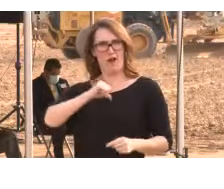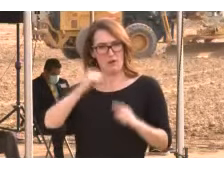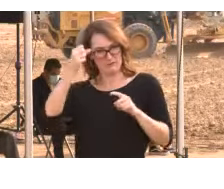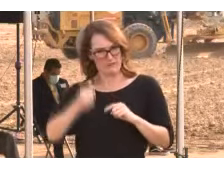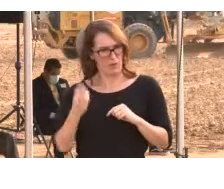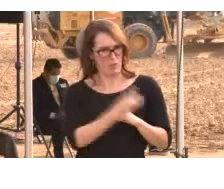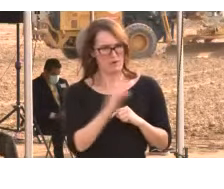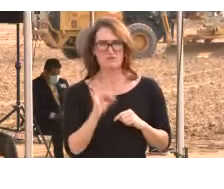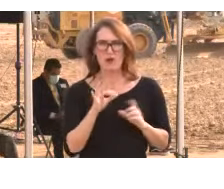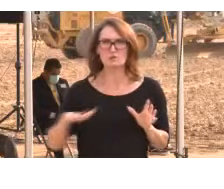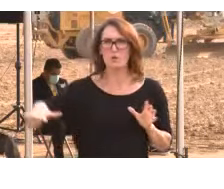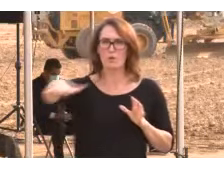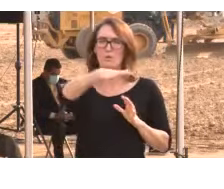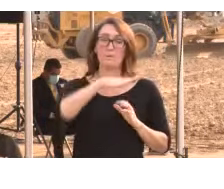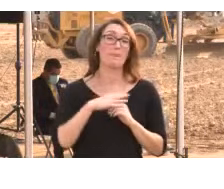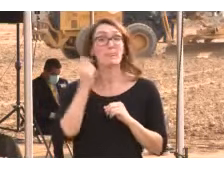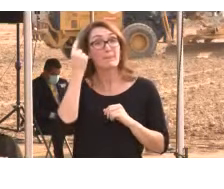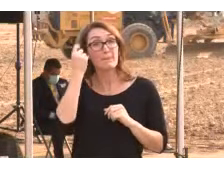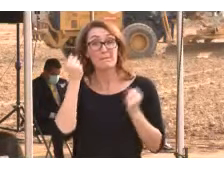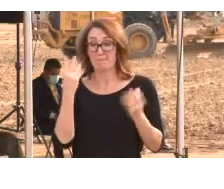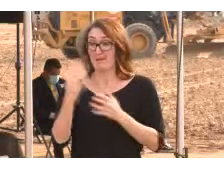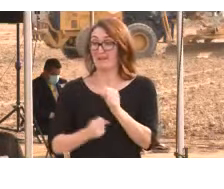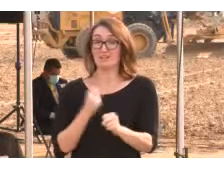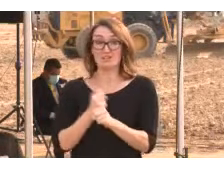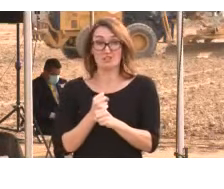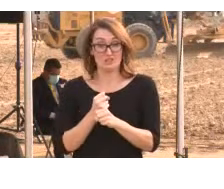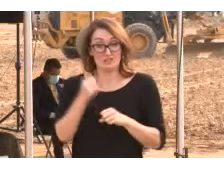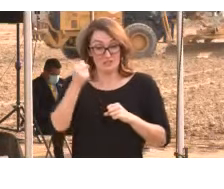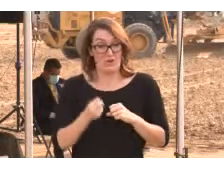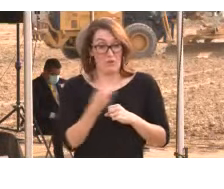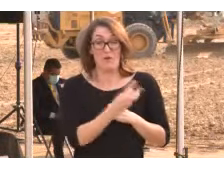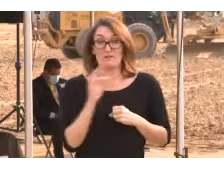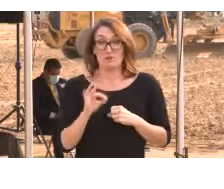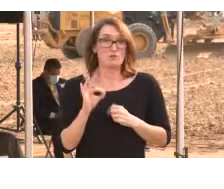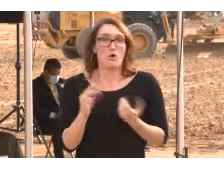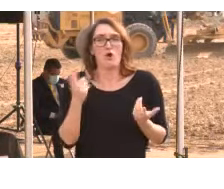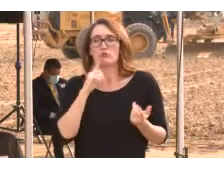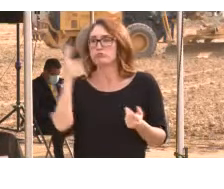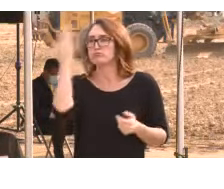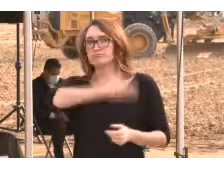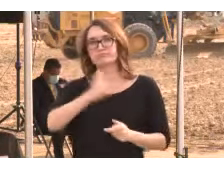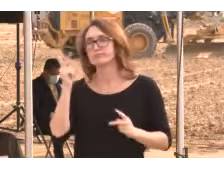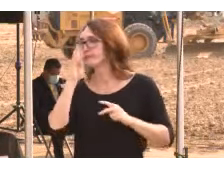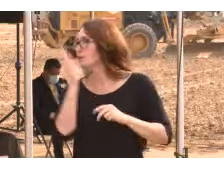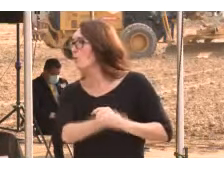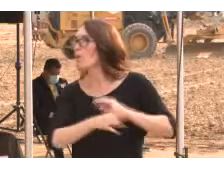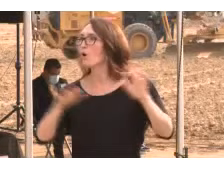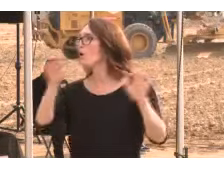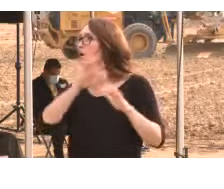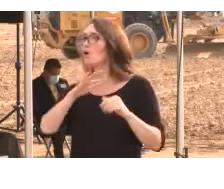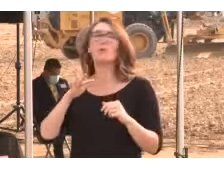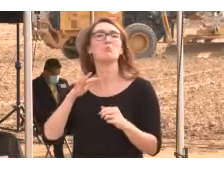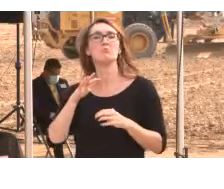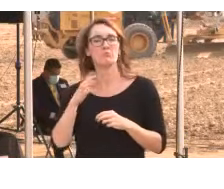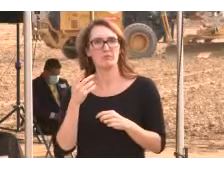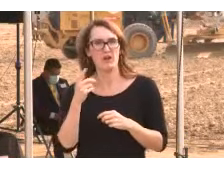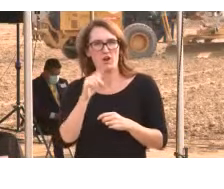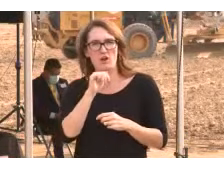home. For many years, the Southwest Fresno community has been overlooked as a neighborhood suitable for high